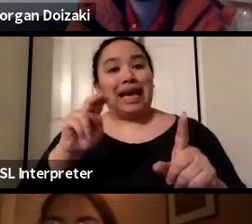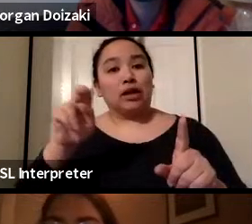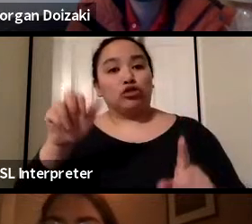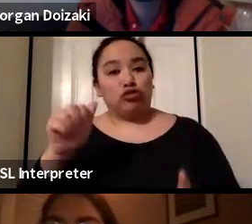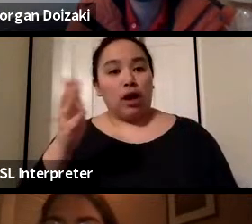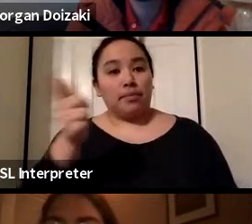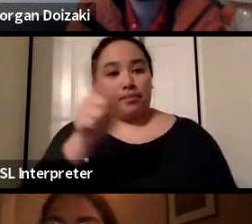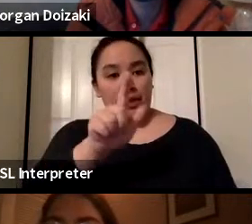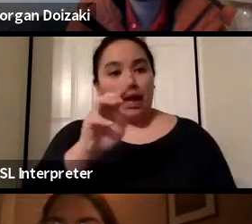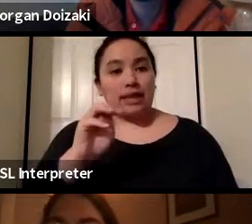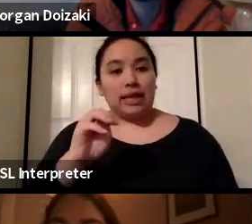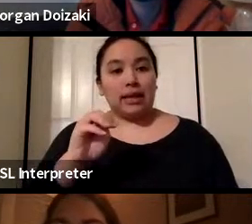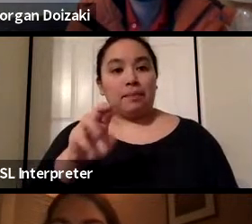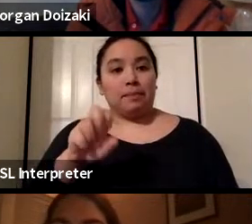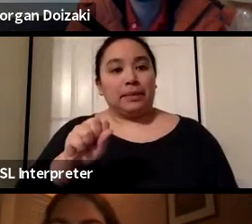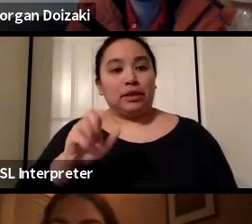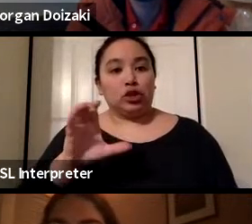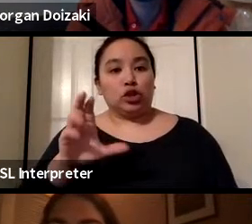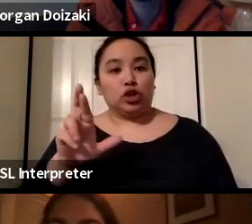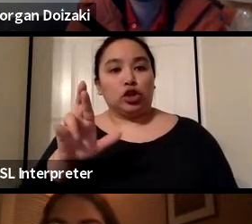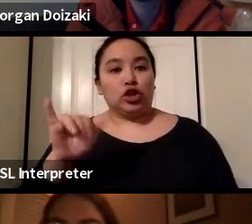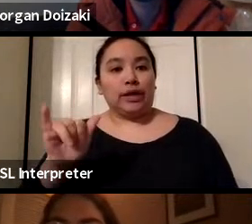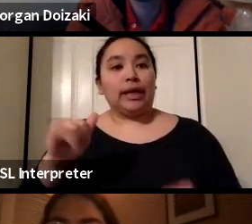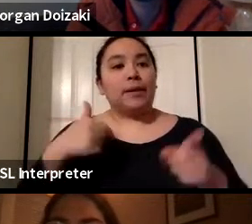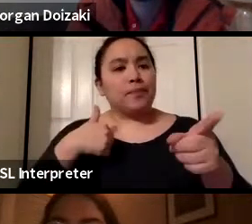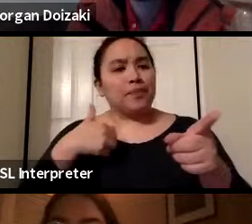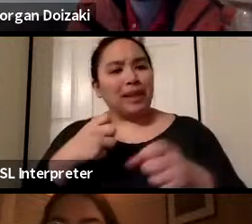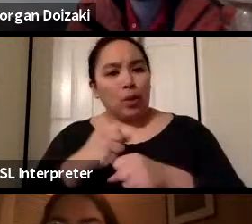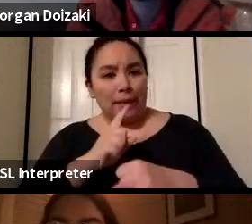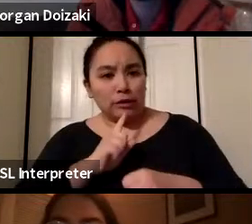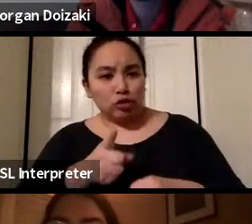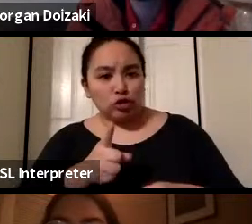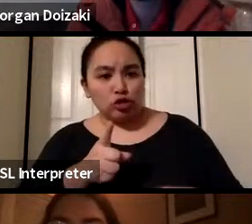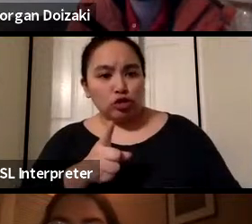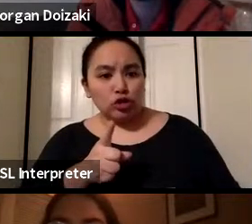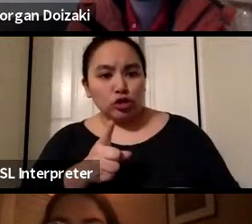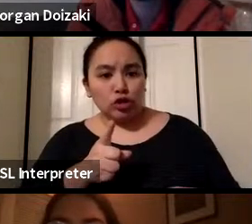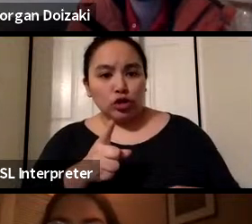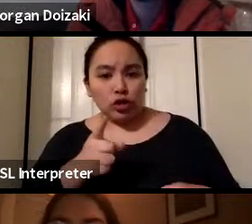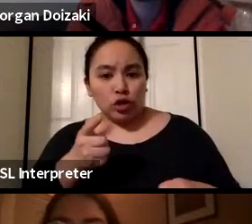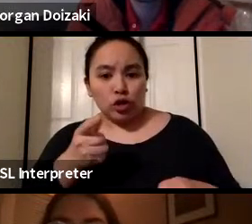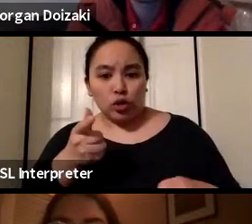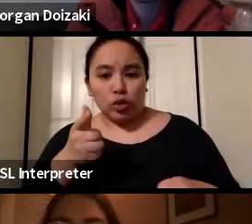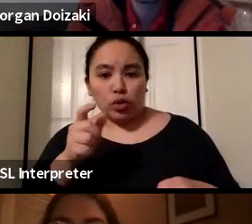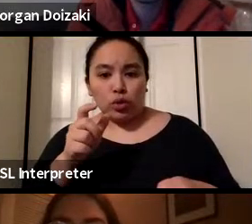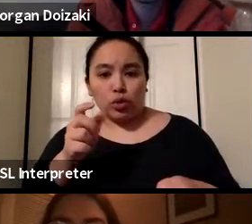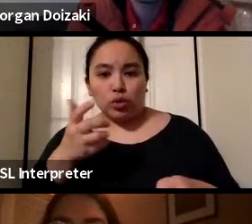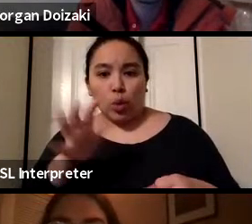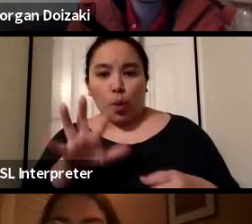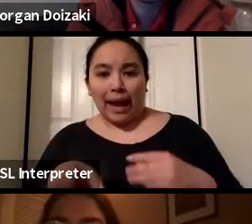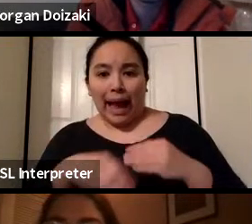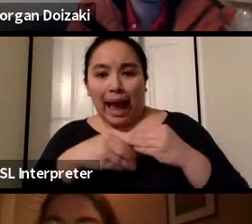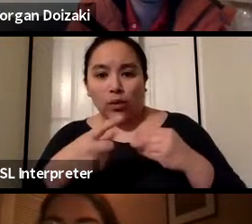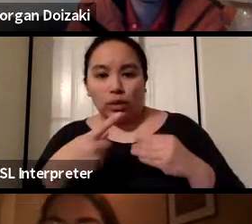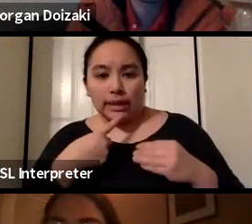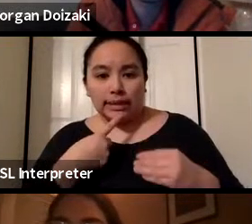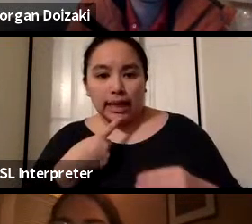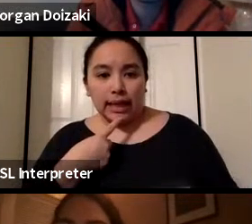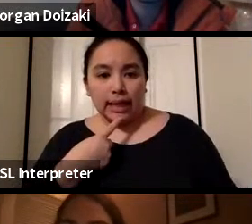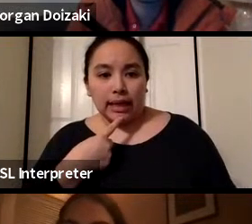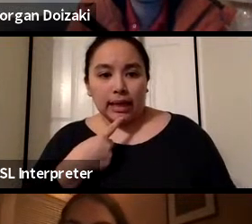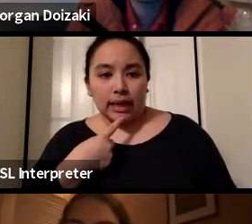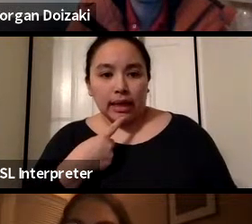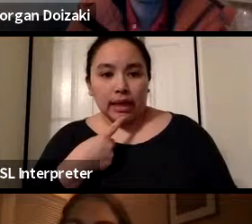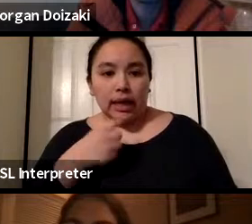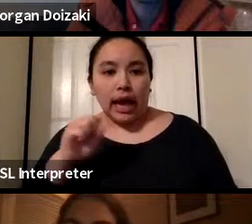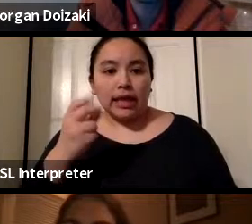after Sandra. I just want to make sure Cher didn't want to add to what was being said. I thought